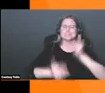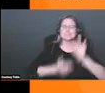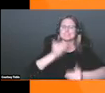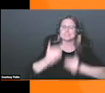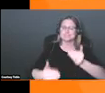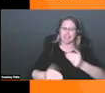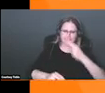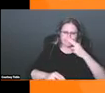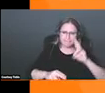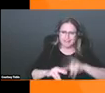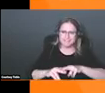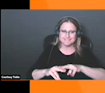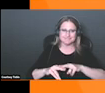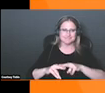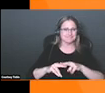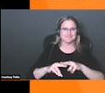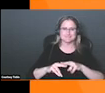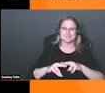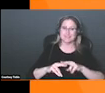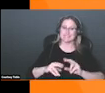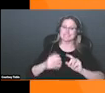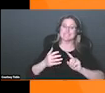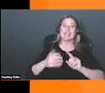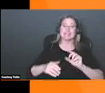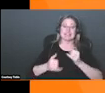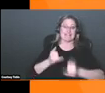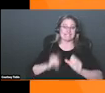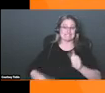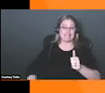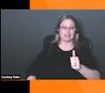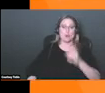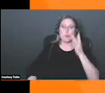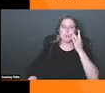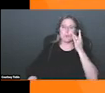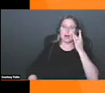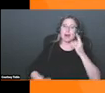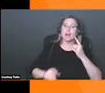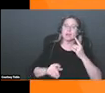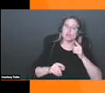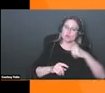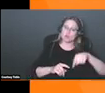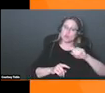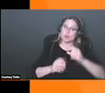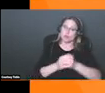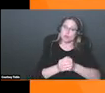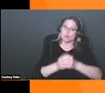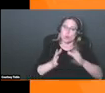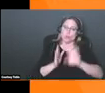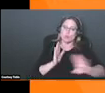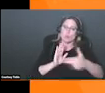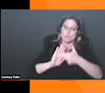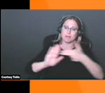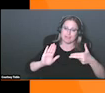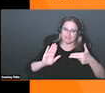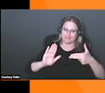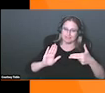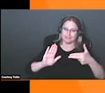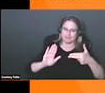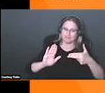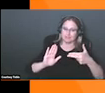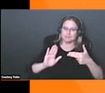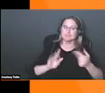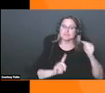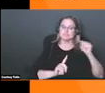have fun with it. You're building your brand, and I want to touch on this branding piece because, again, full circle back to your